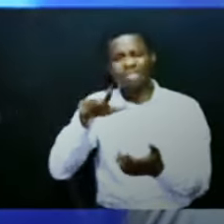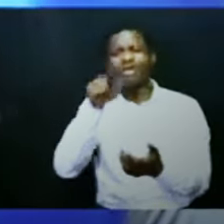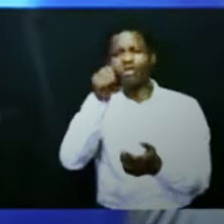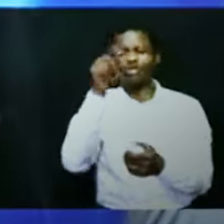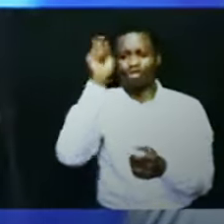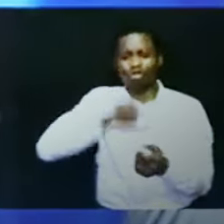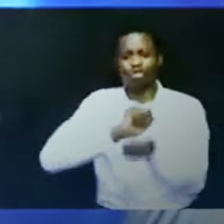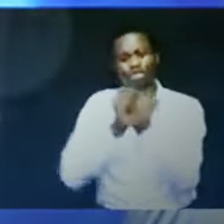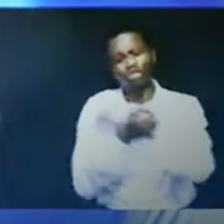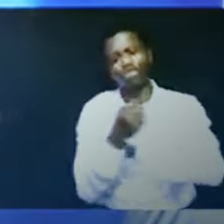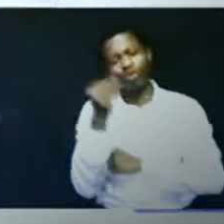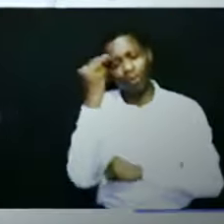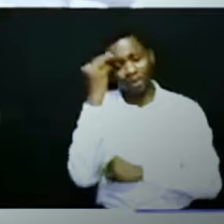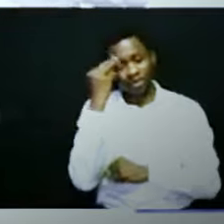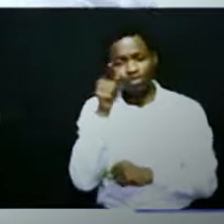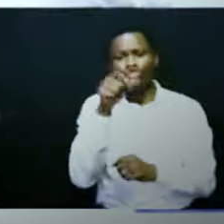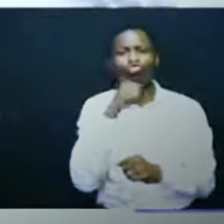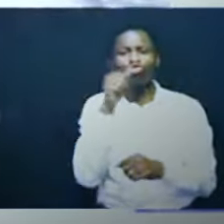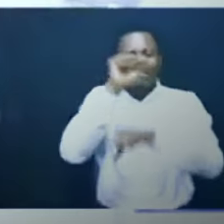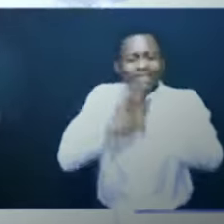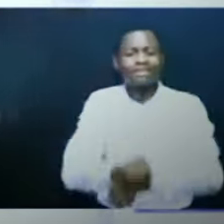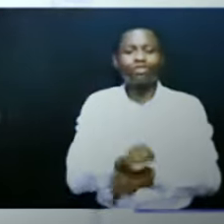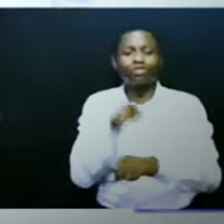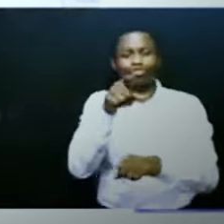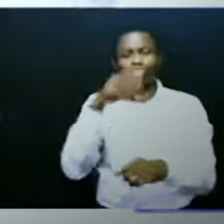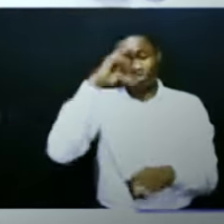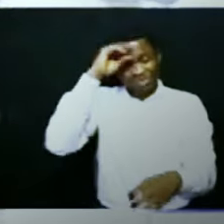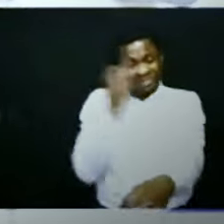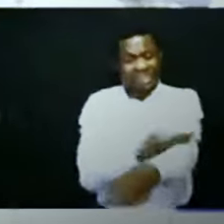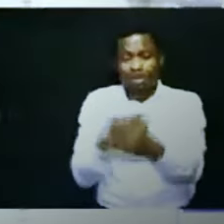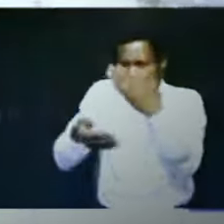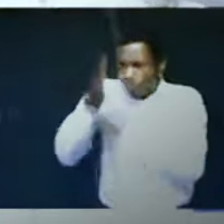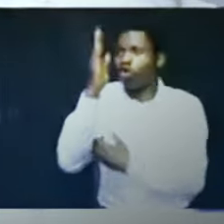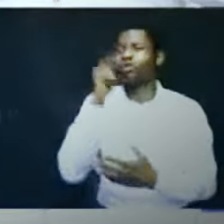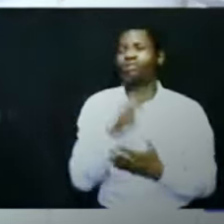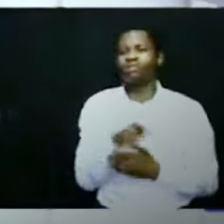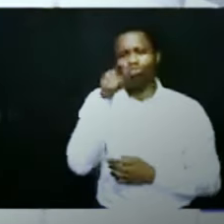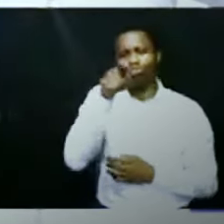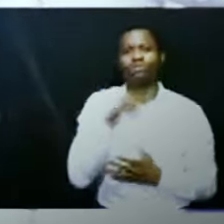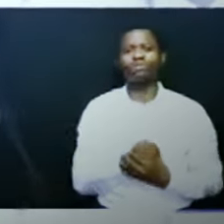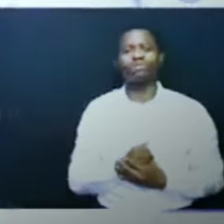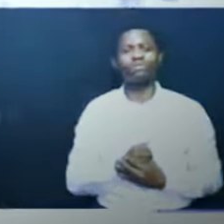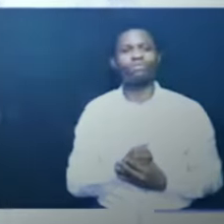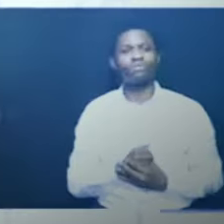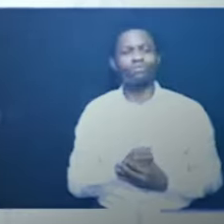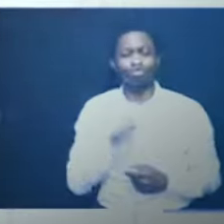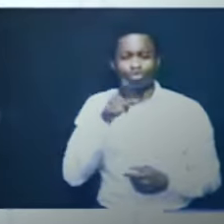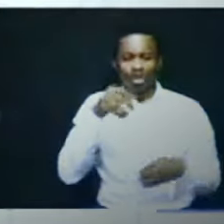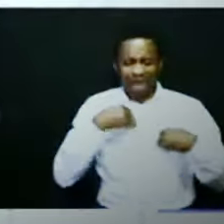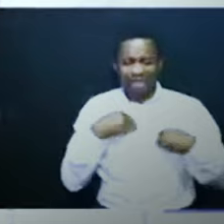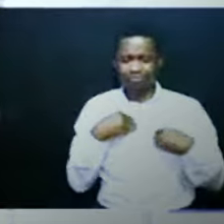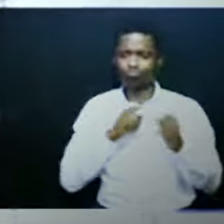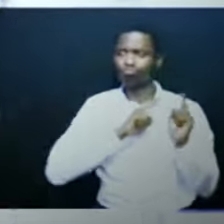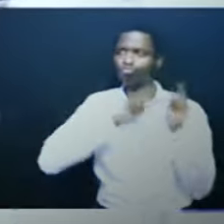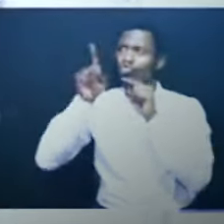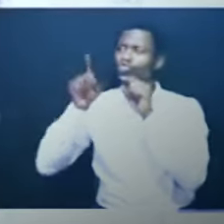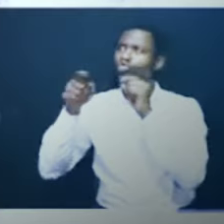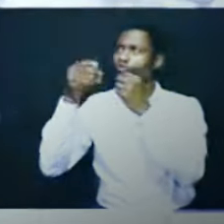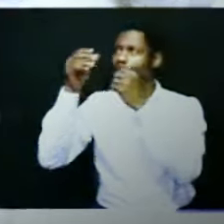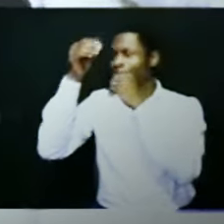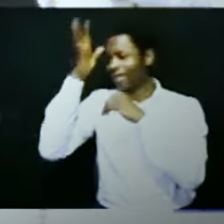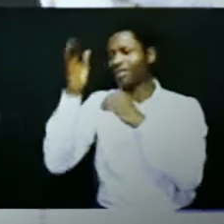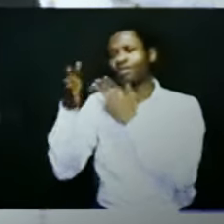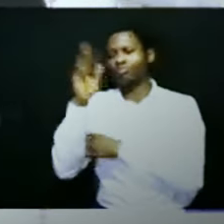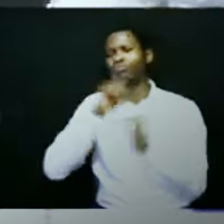2023, you are not a slave. You are a son of the living God. You have direct access to the Father.